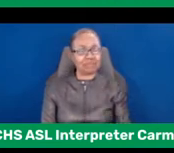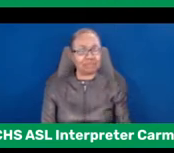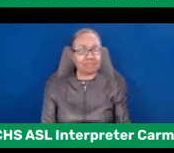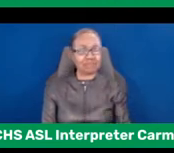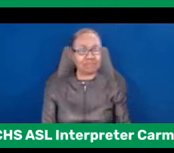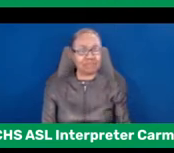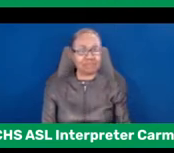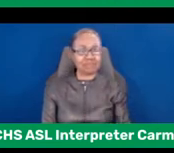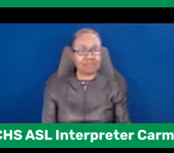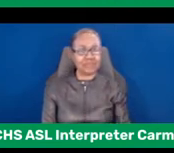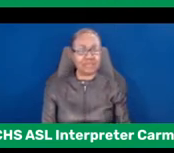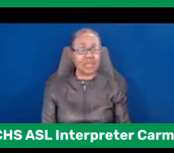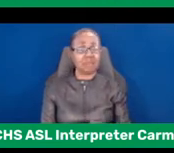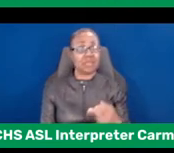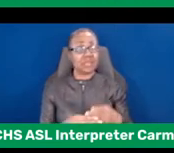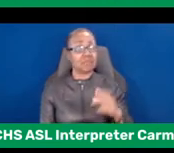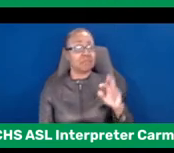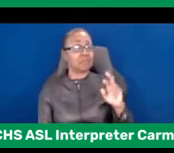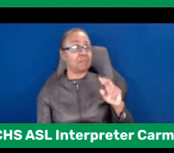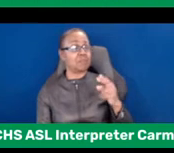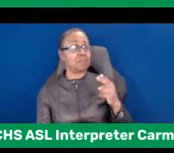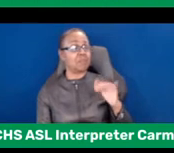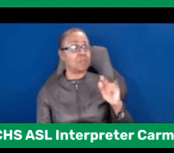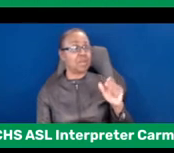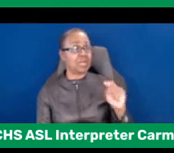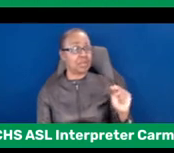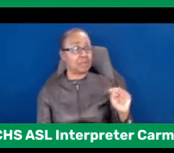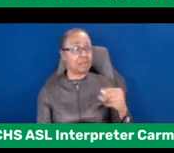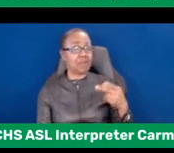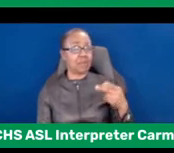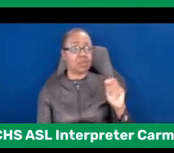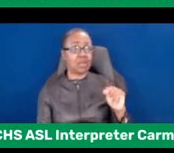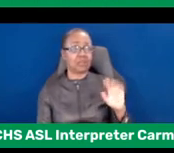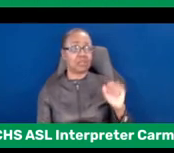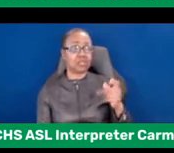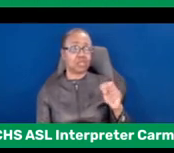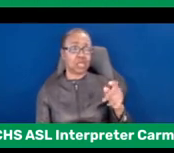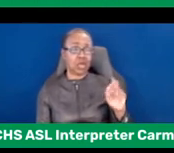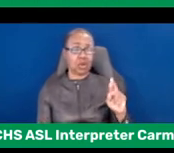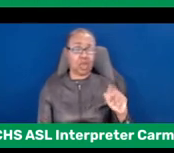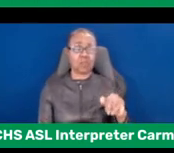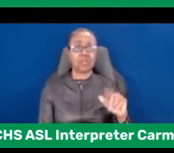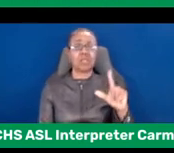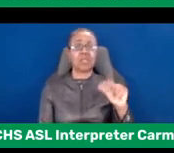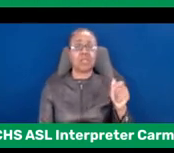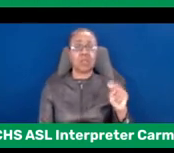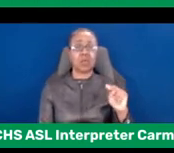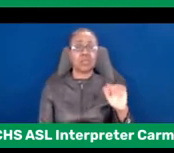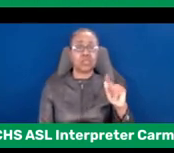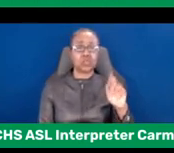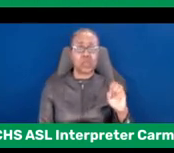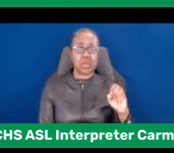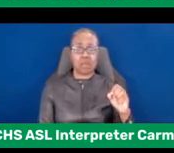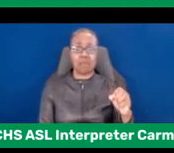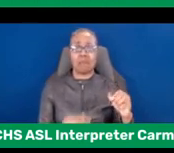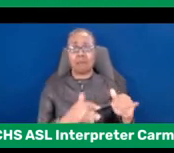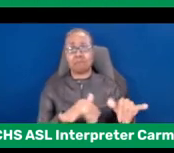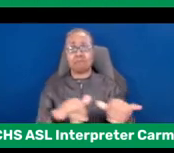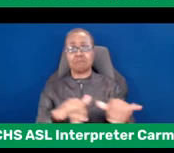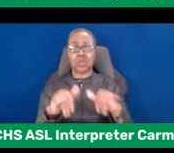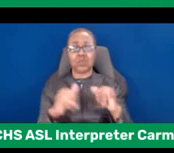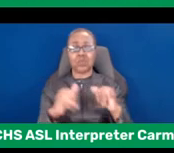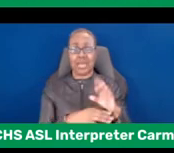And my name is Rhiannon, and my pronouns are she, her, and I am with Logan Square Mutual Aid. And I